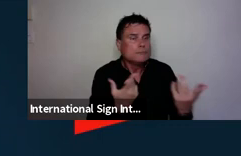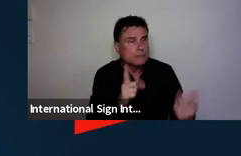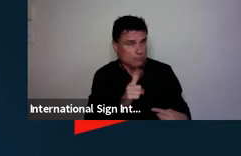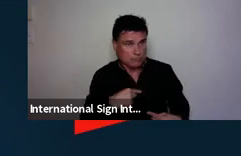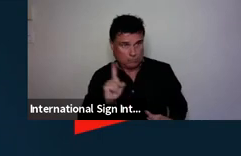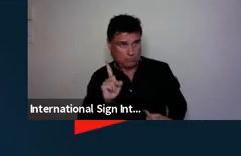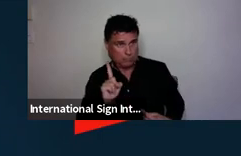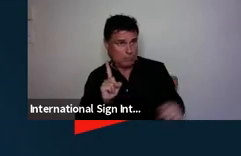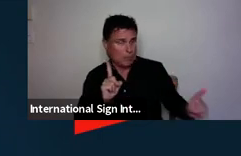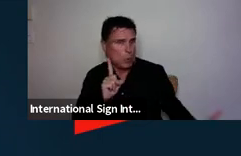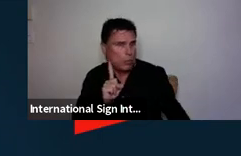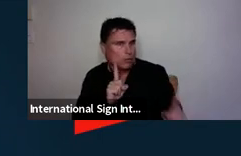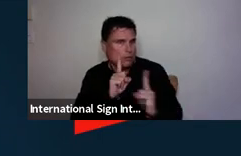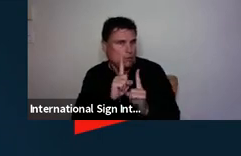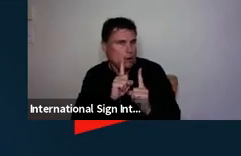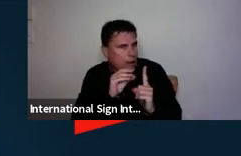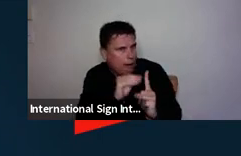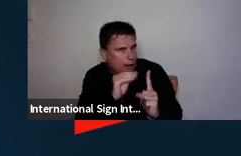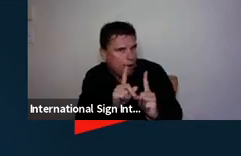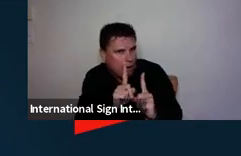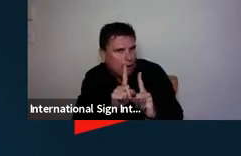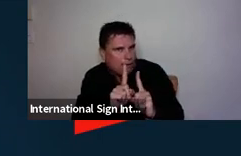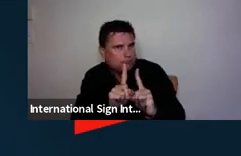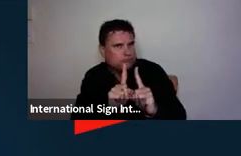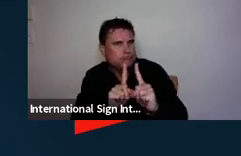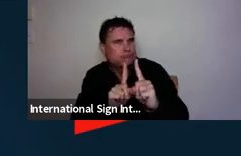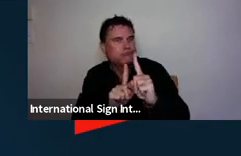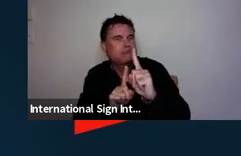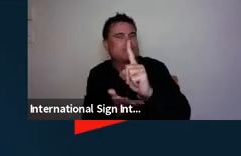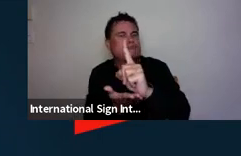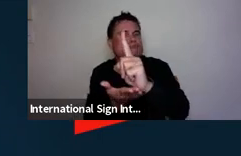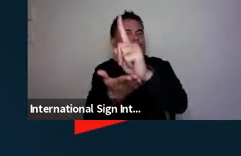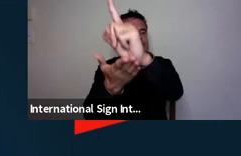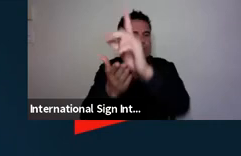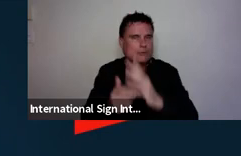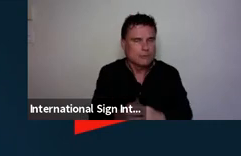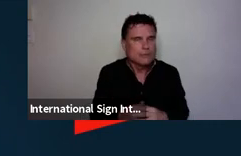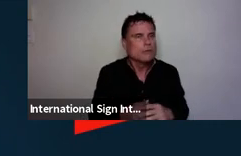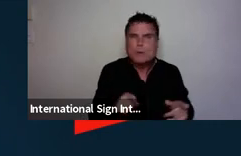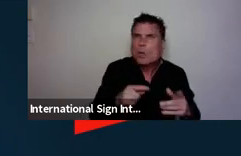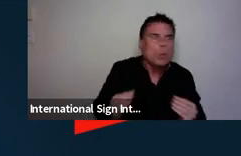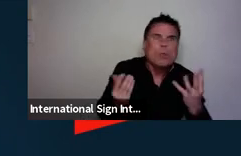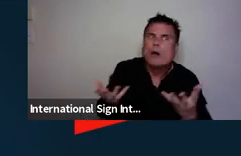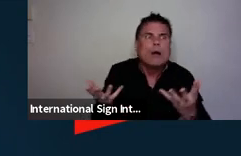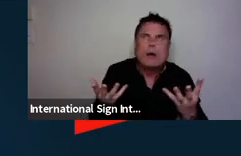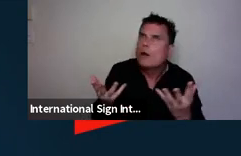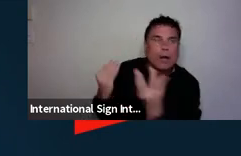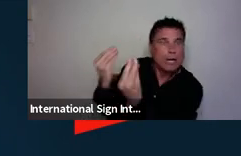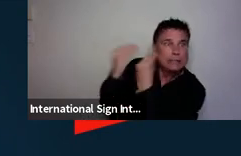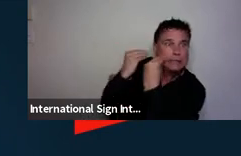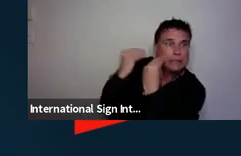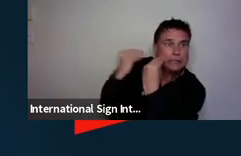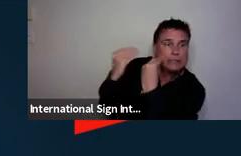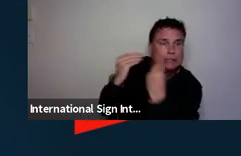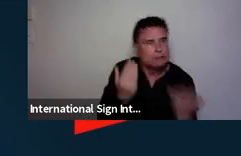of organizations out there, but if they don't have the resources, if they don't have the mentoring, including through intergenerational